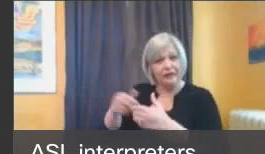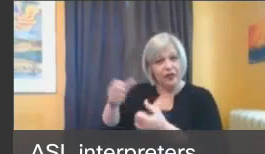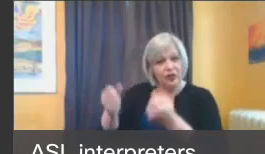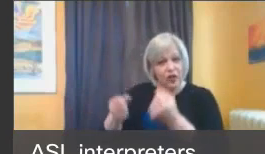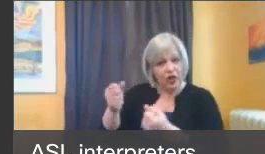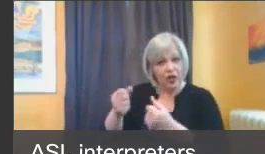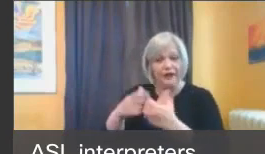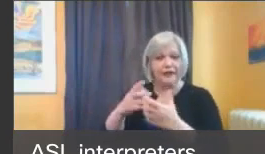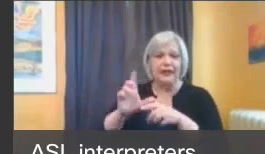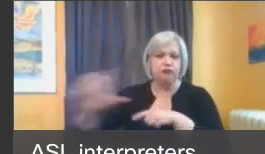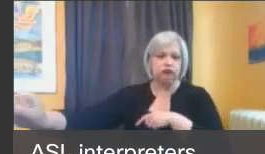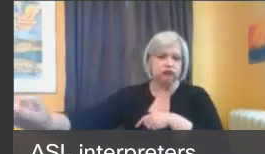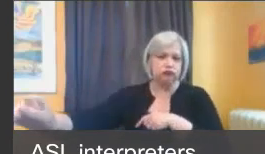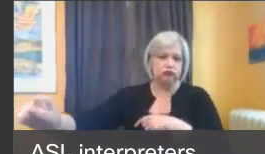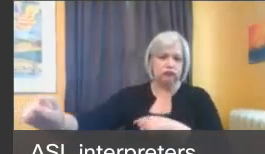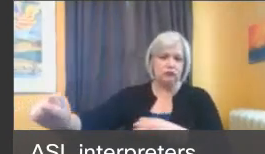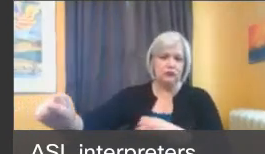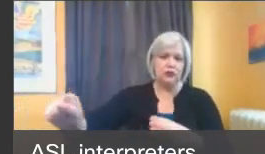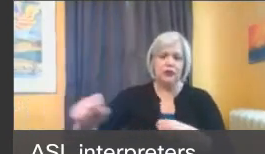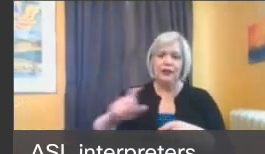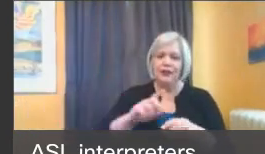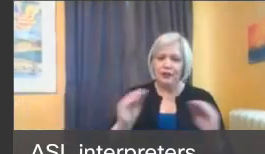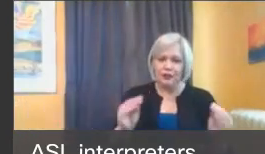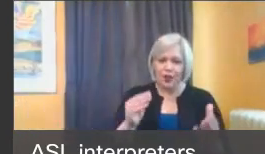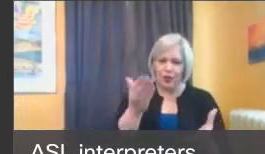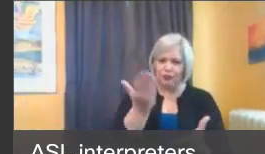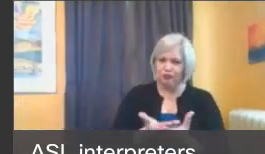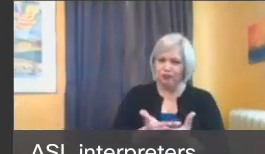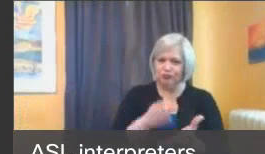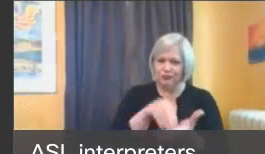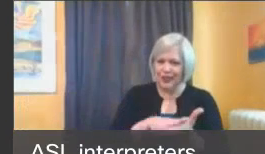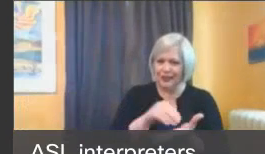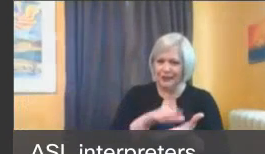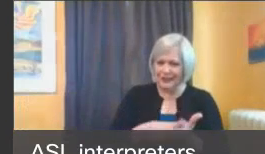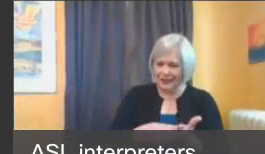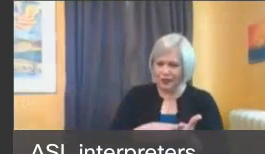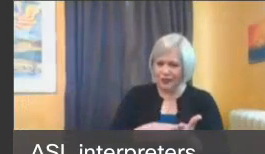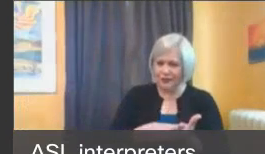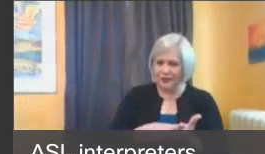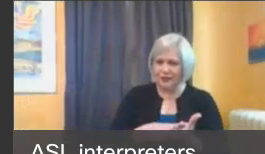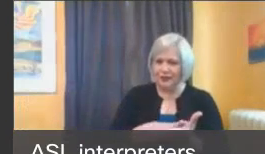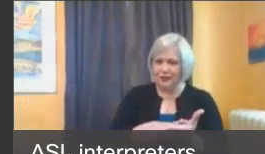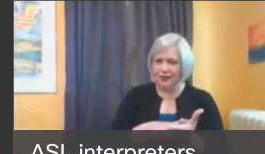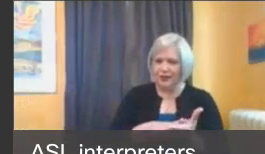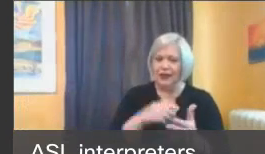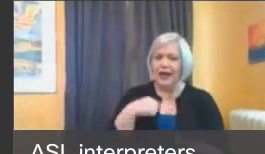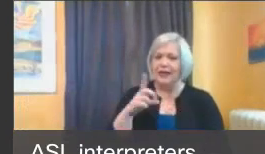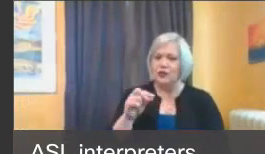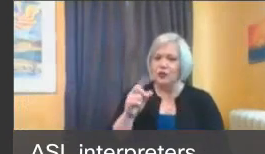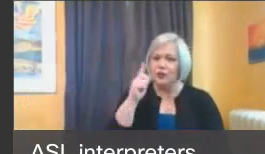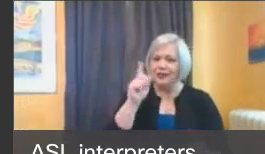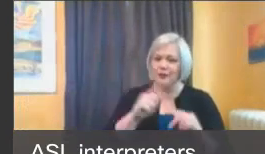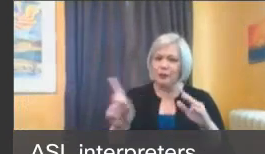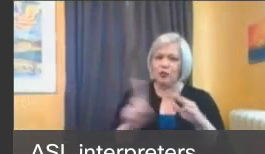car and they drive away. You know, there's no documentation. I think it's a virtual certainty that people show up to the polling place without